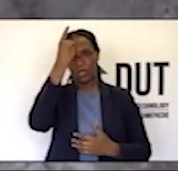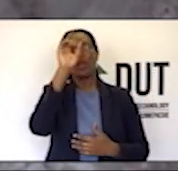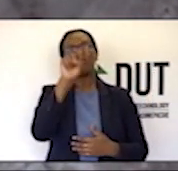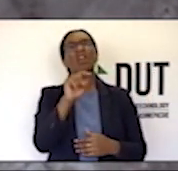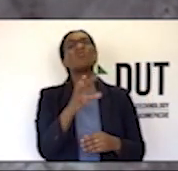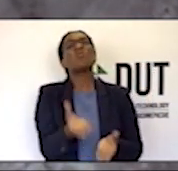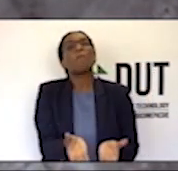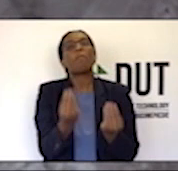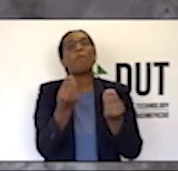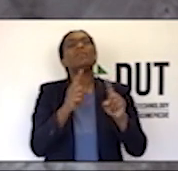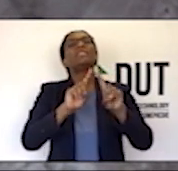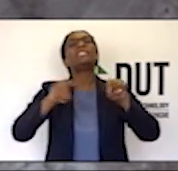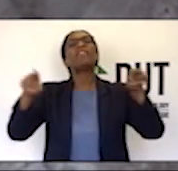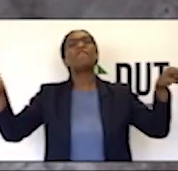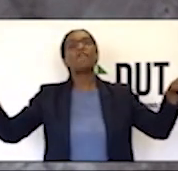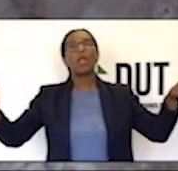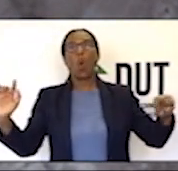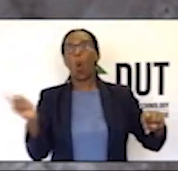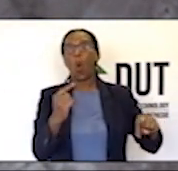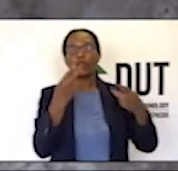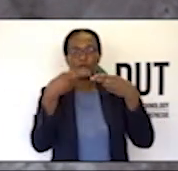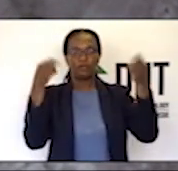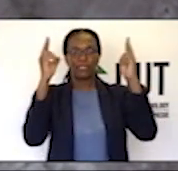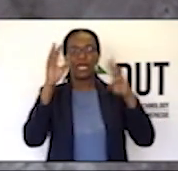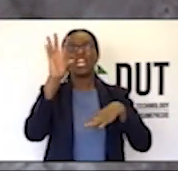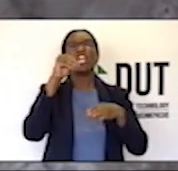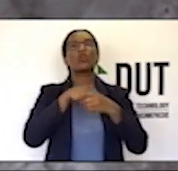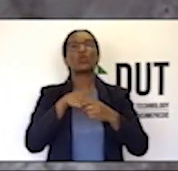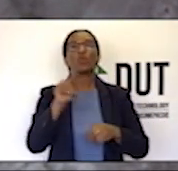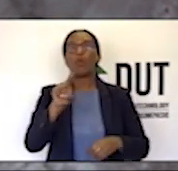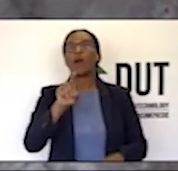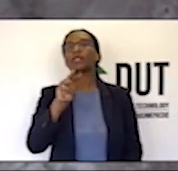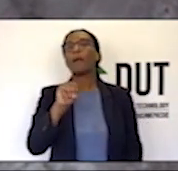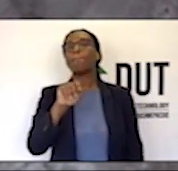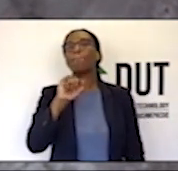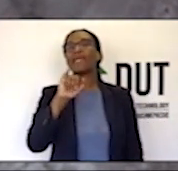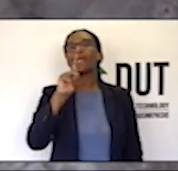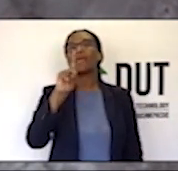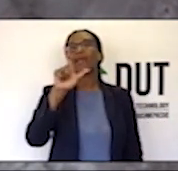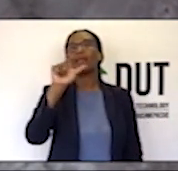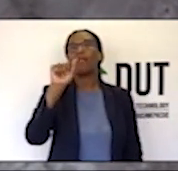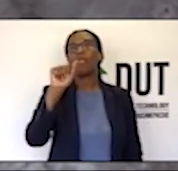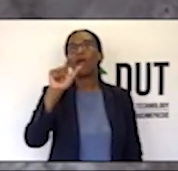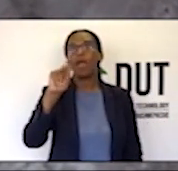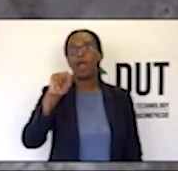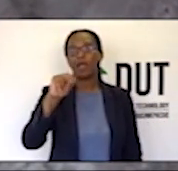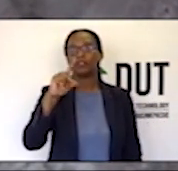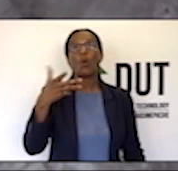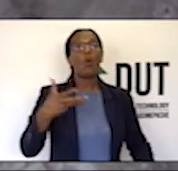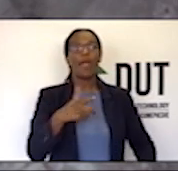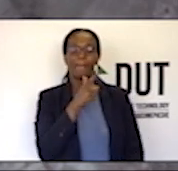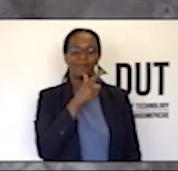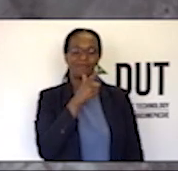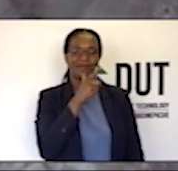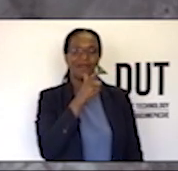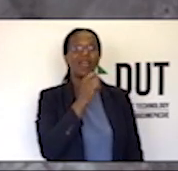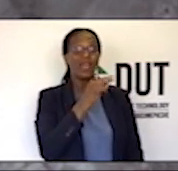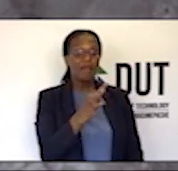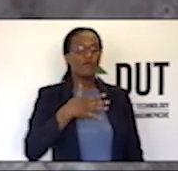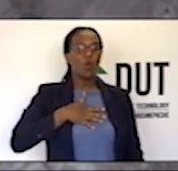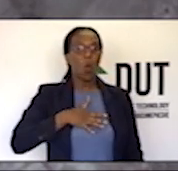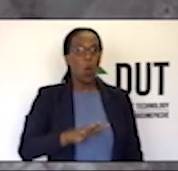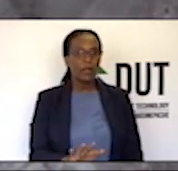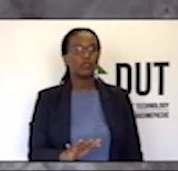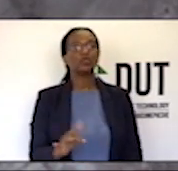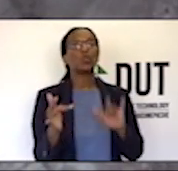campuses in DUT, including Midlands in Pietermaritzburg. If you'd also like to get a hold of us in our